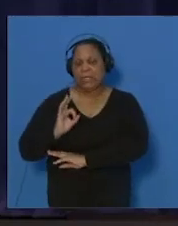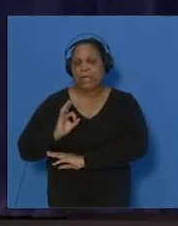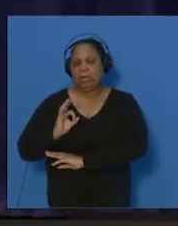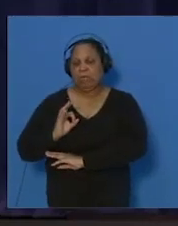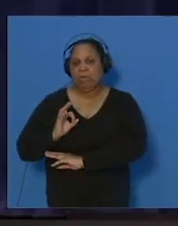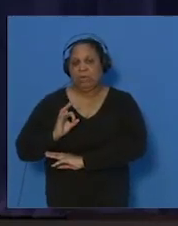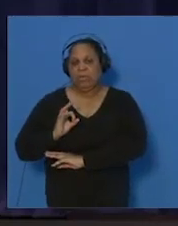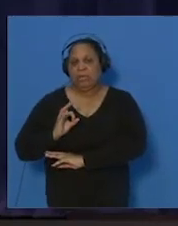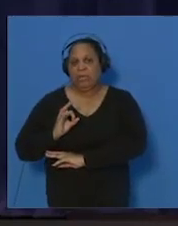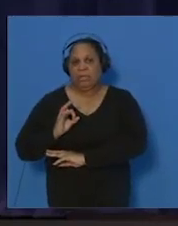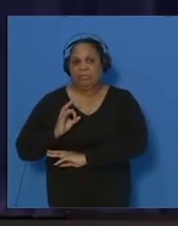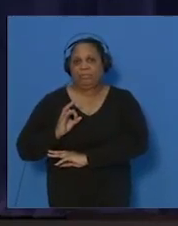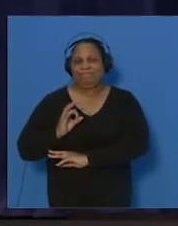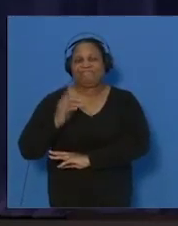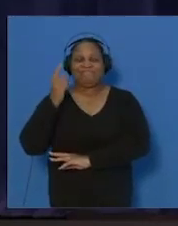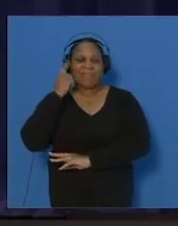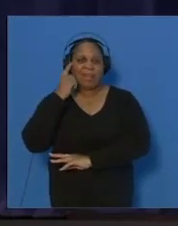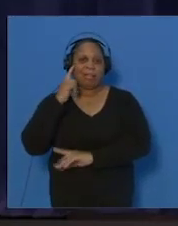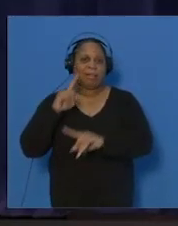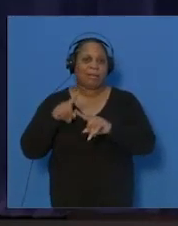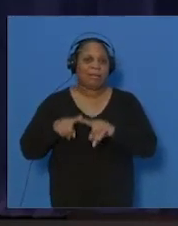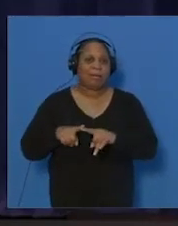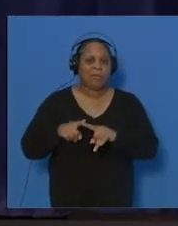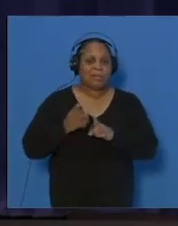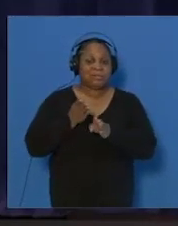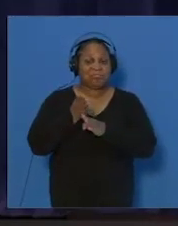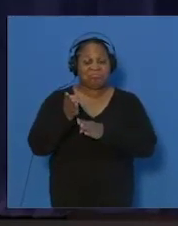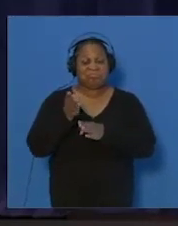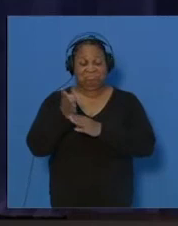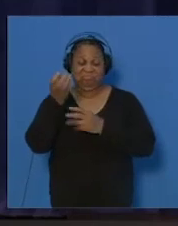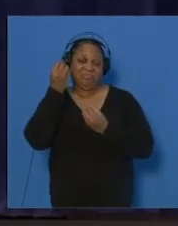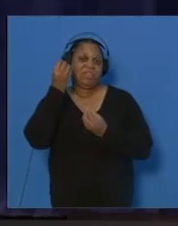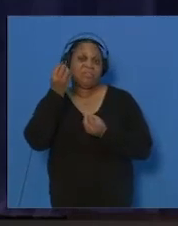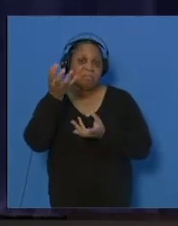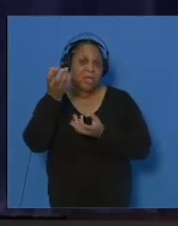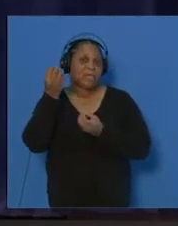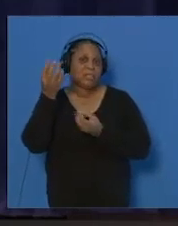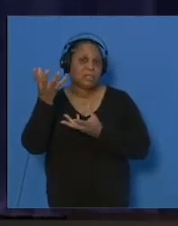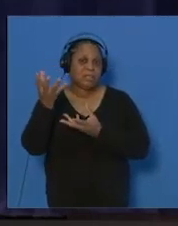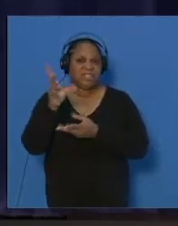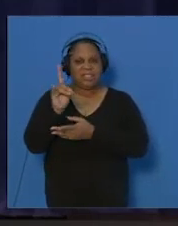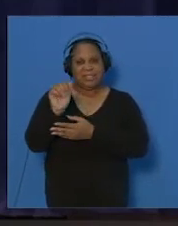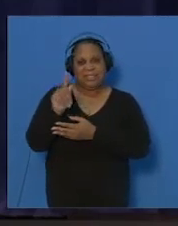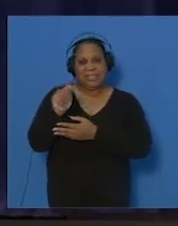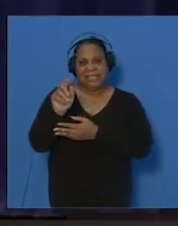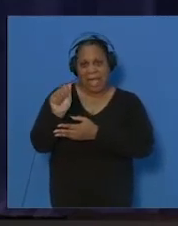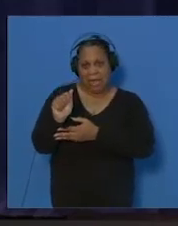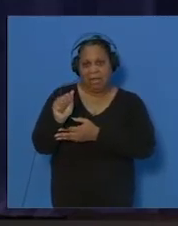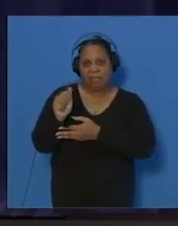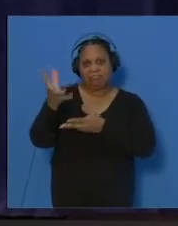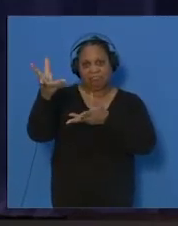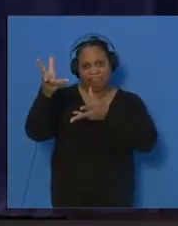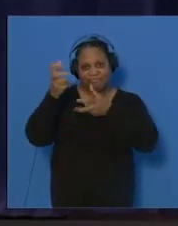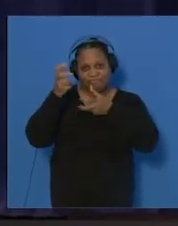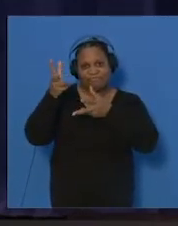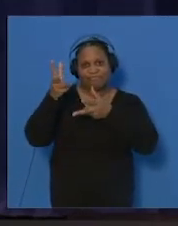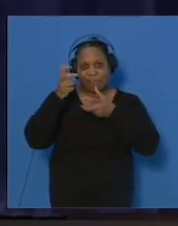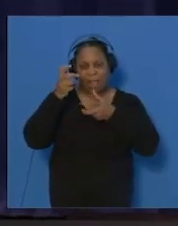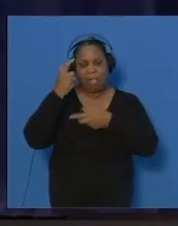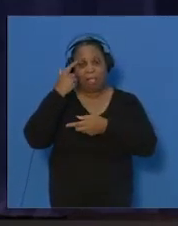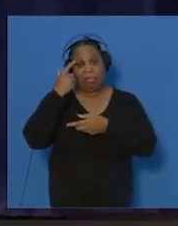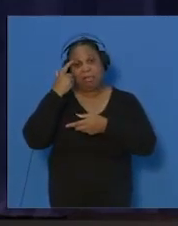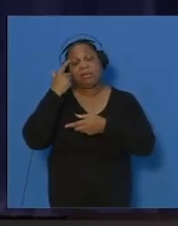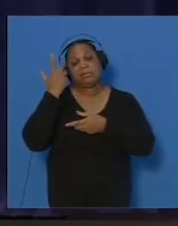I think based on the majority of the information that we have in the data from the database, I think we have